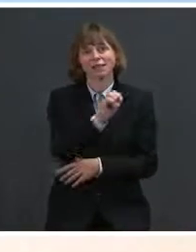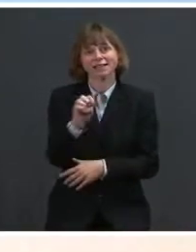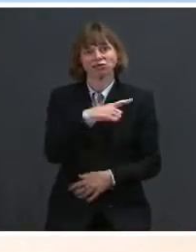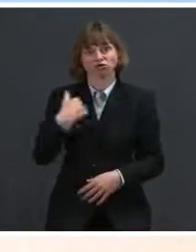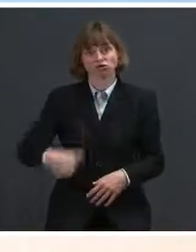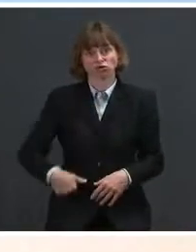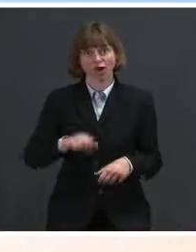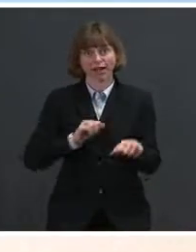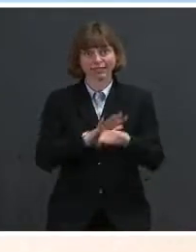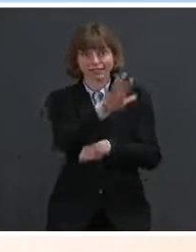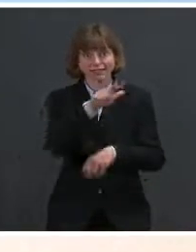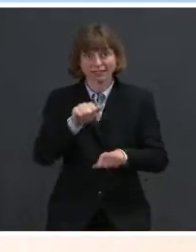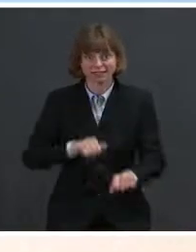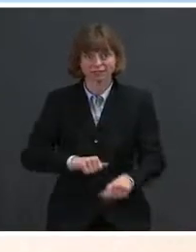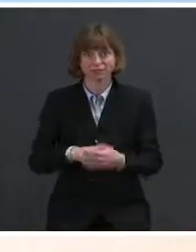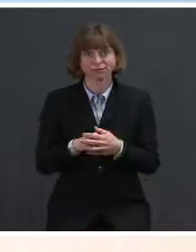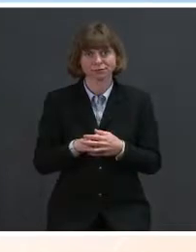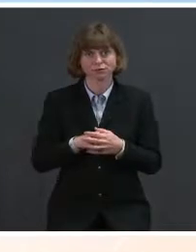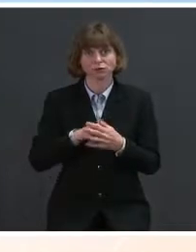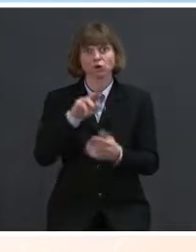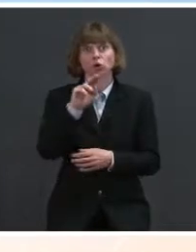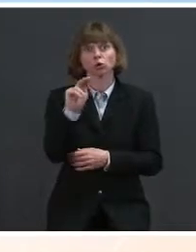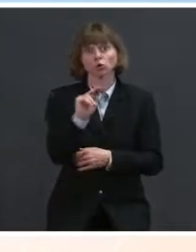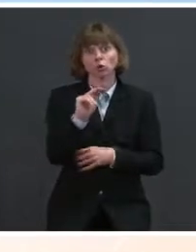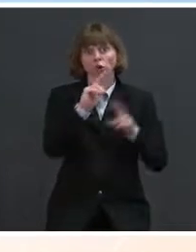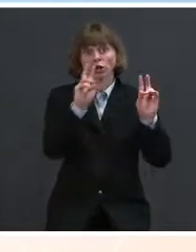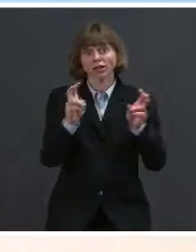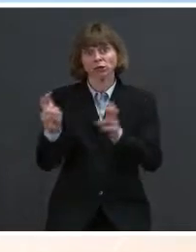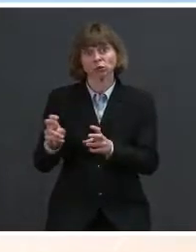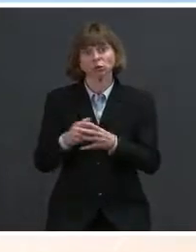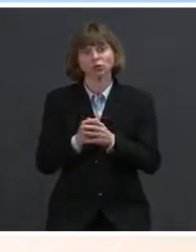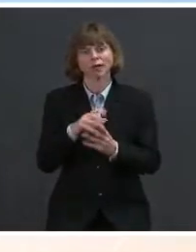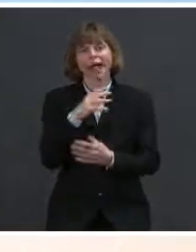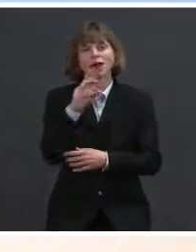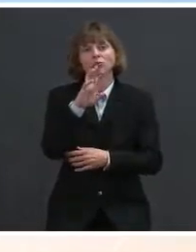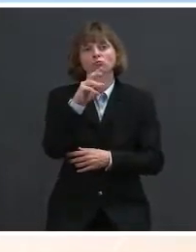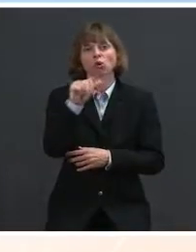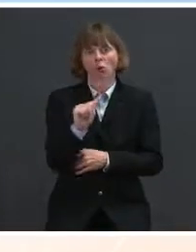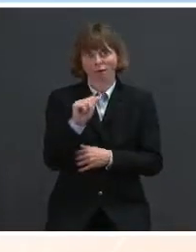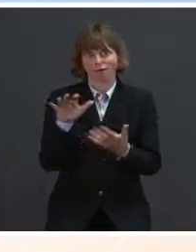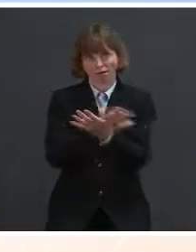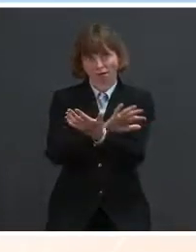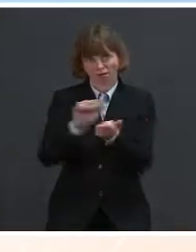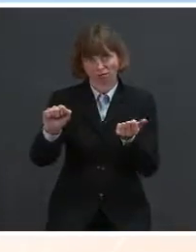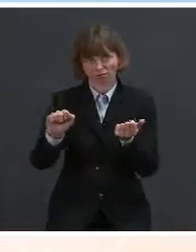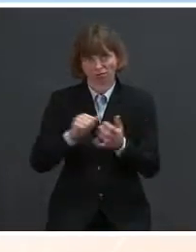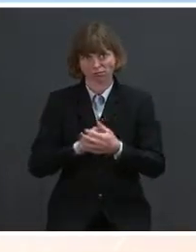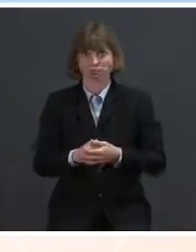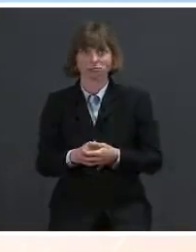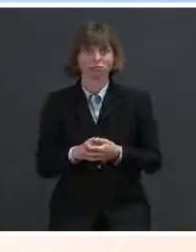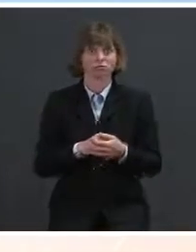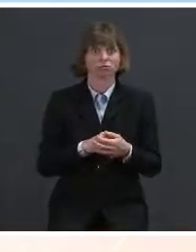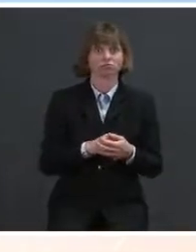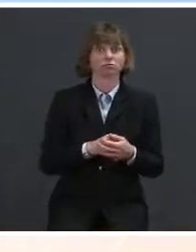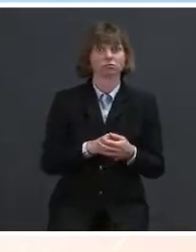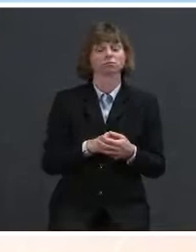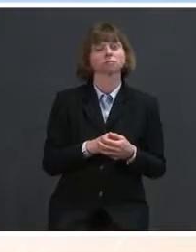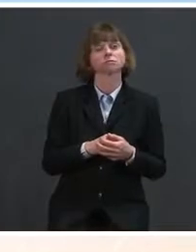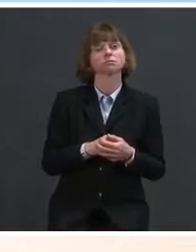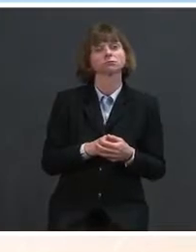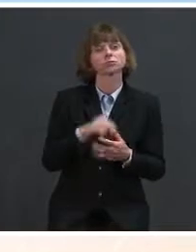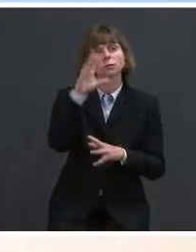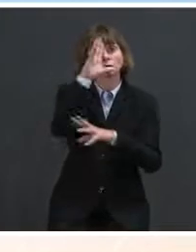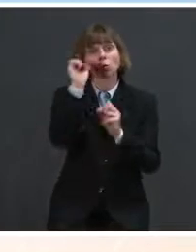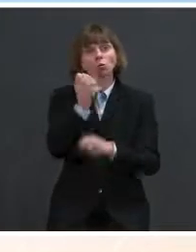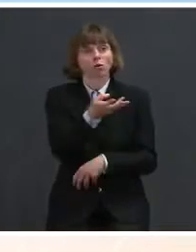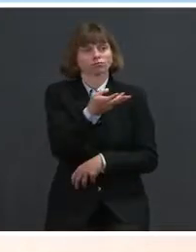DPRK nuclear issue, and the coup and violent repression in Burma. The president and his counterparts also spoke to the